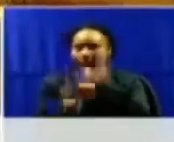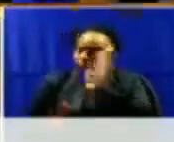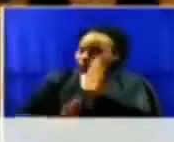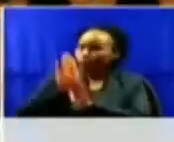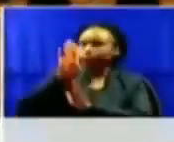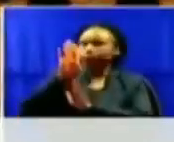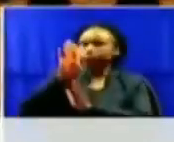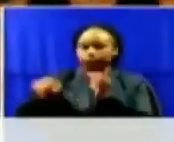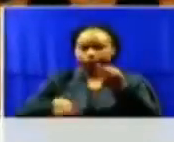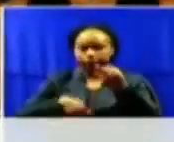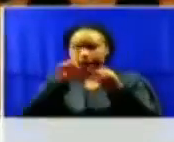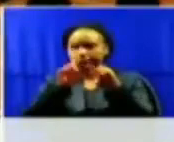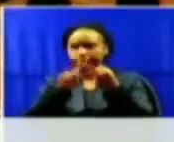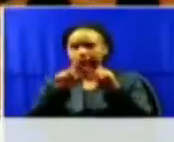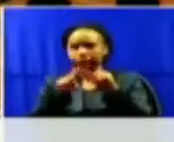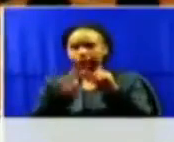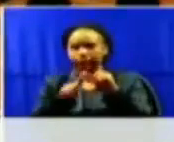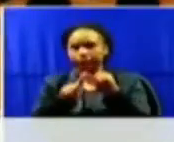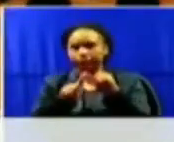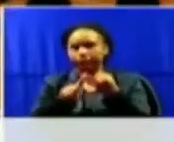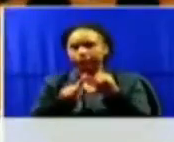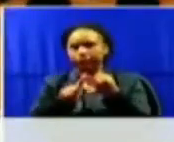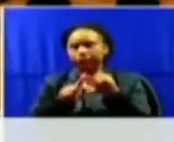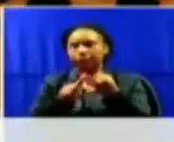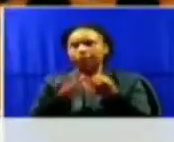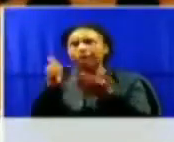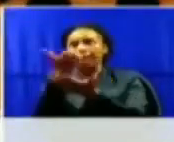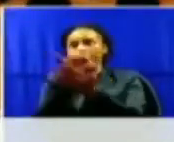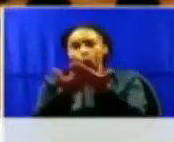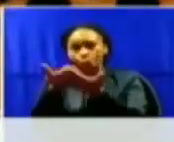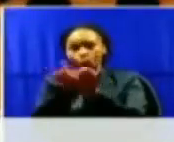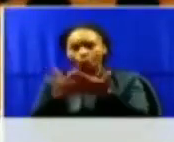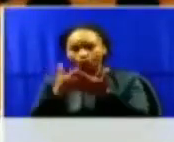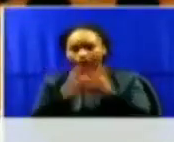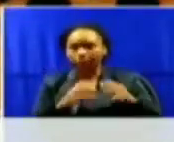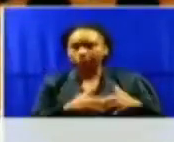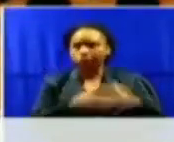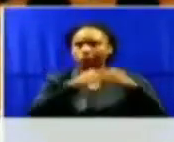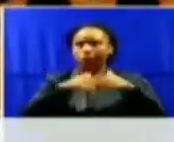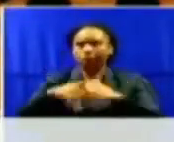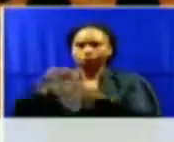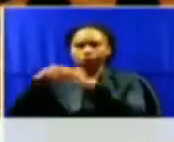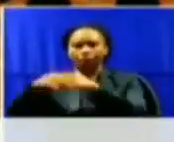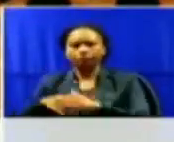Third, we must implement economic reforms to